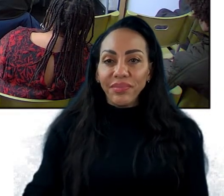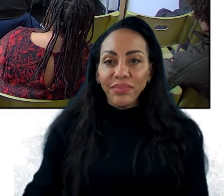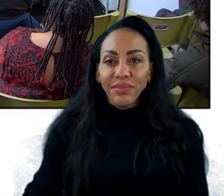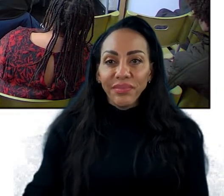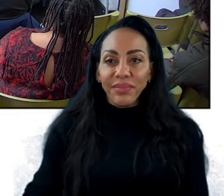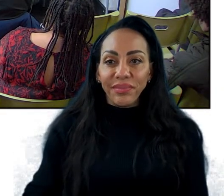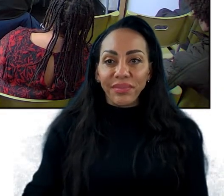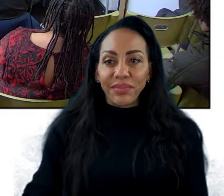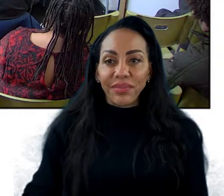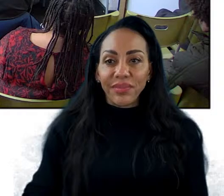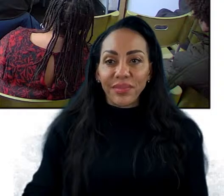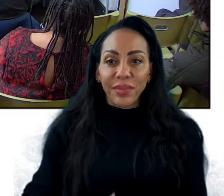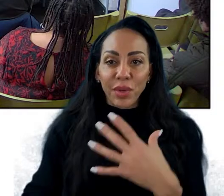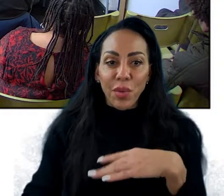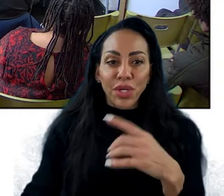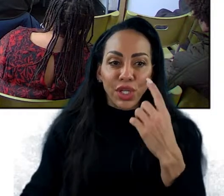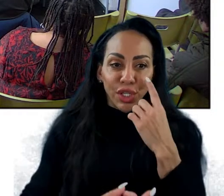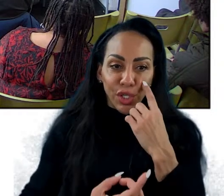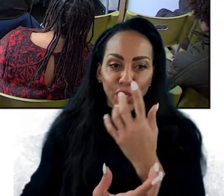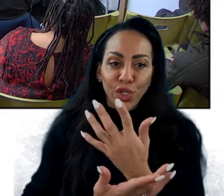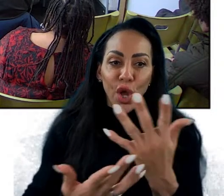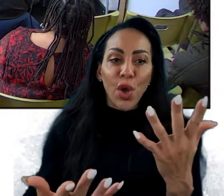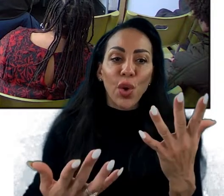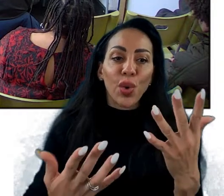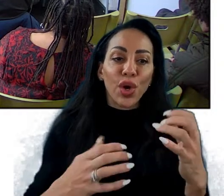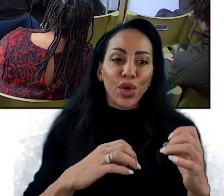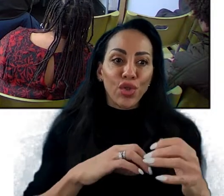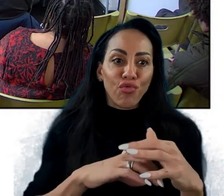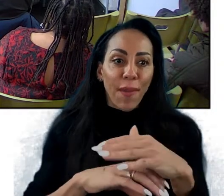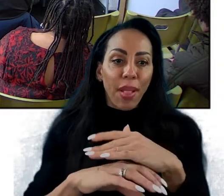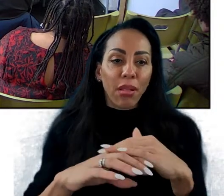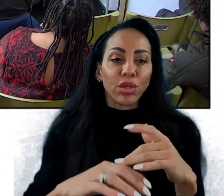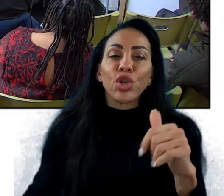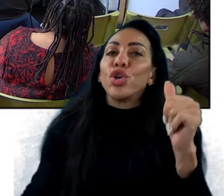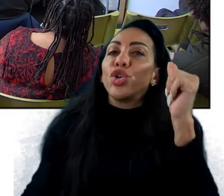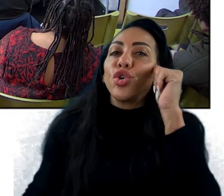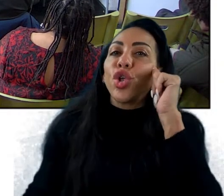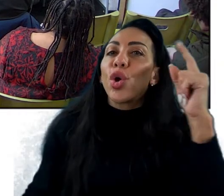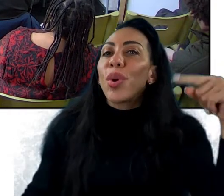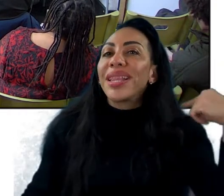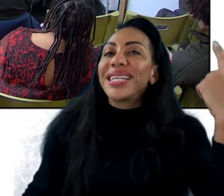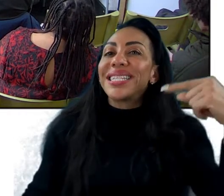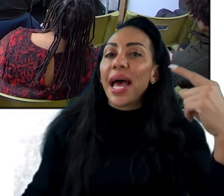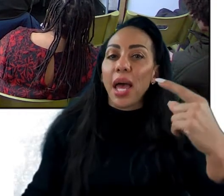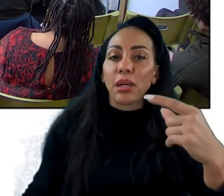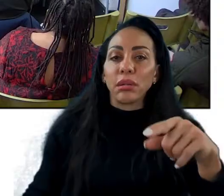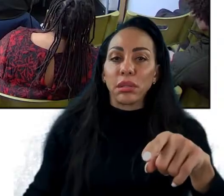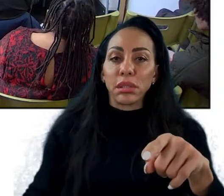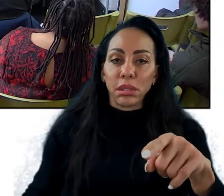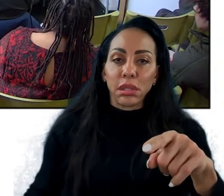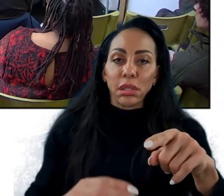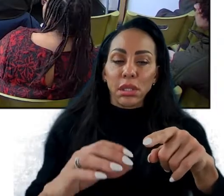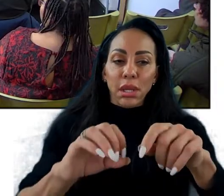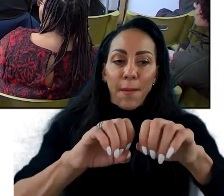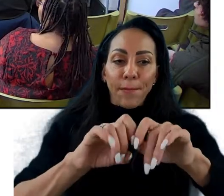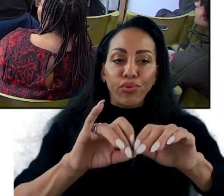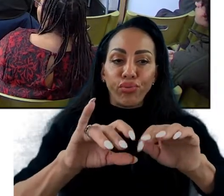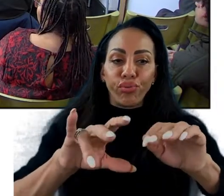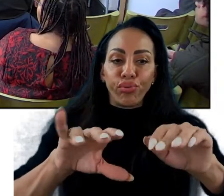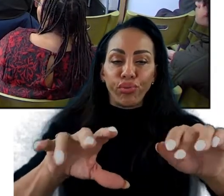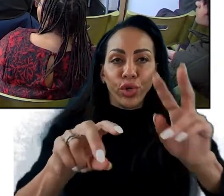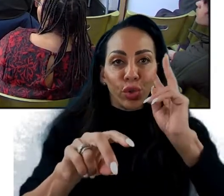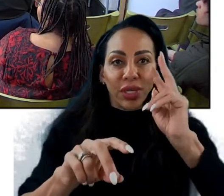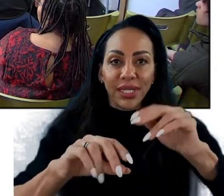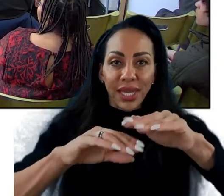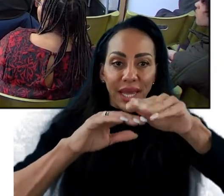say, ripples, like when a sound is emitted by the shape, you see it propagate through space.